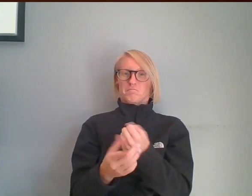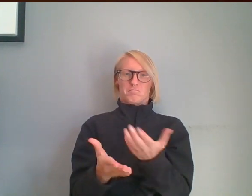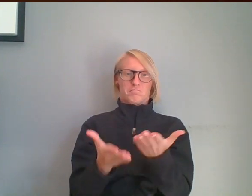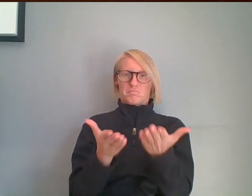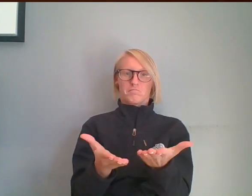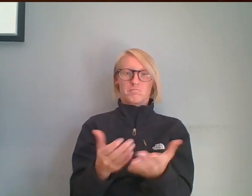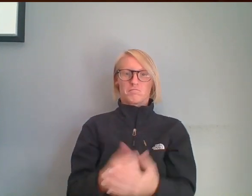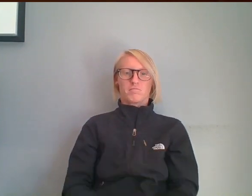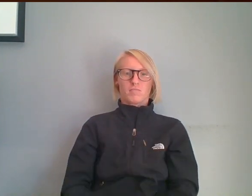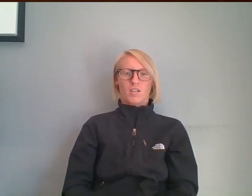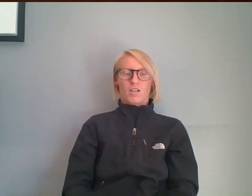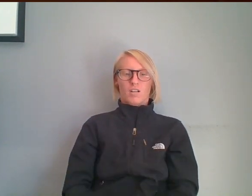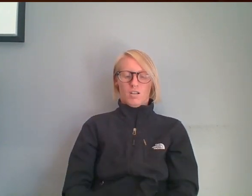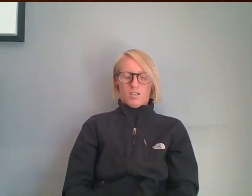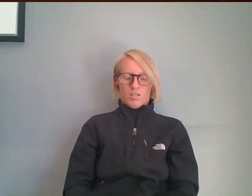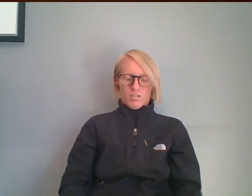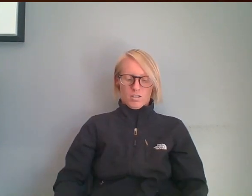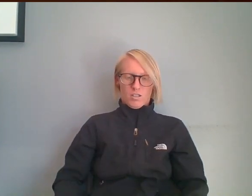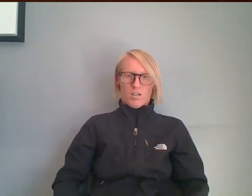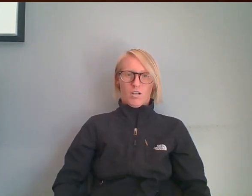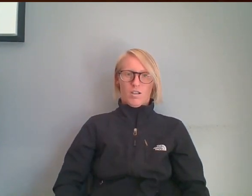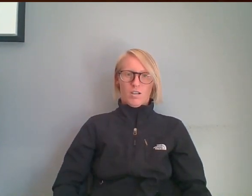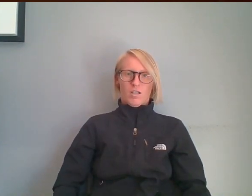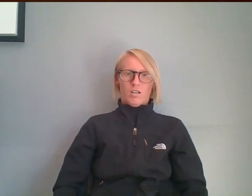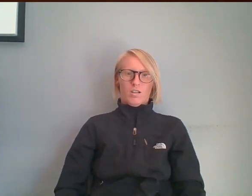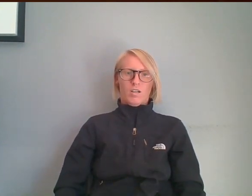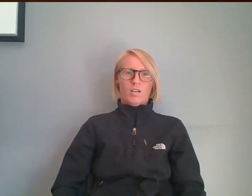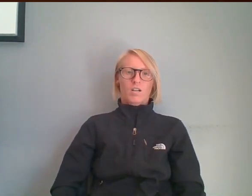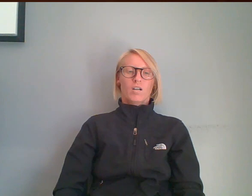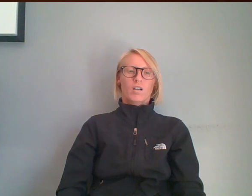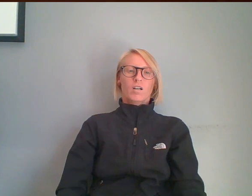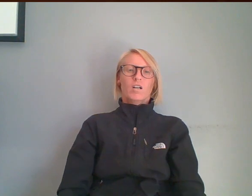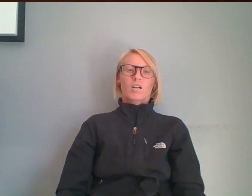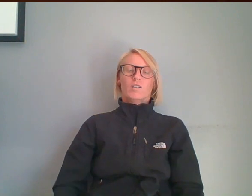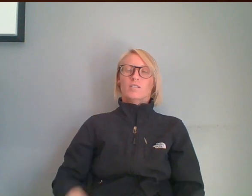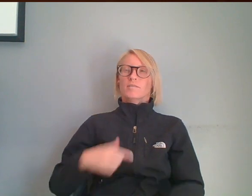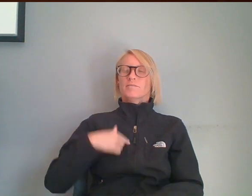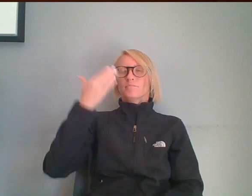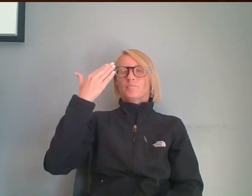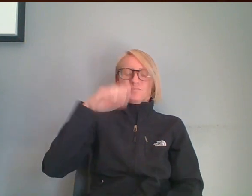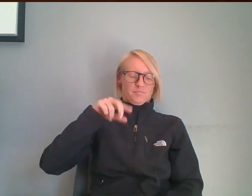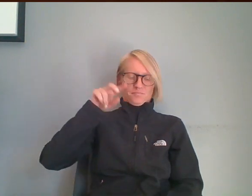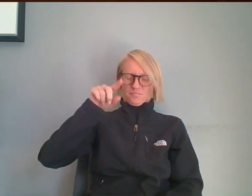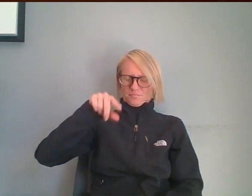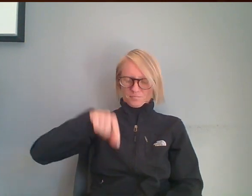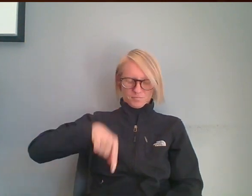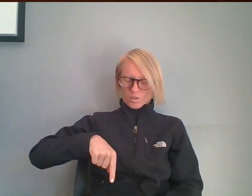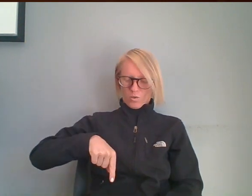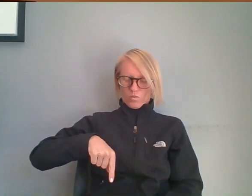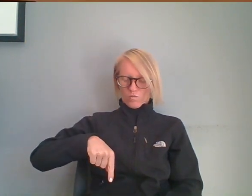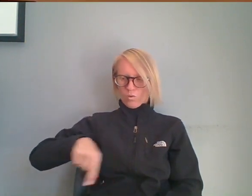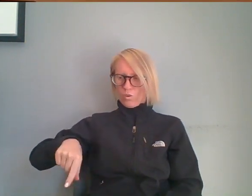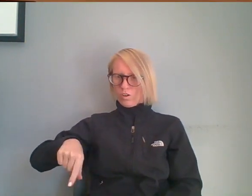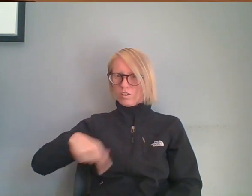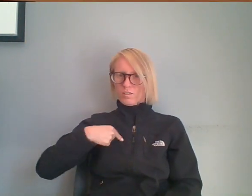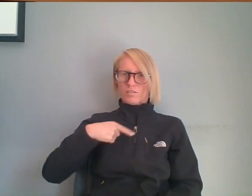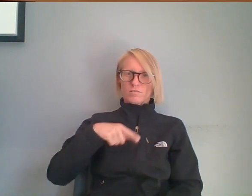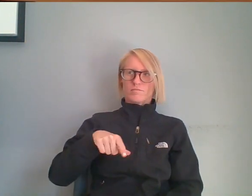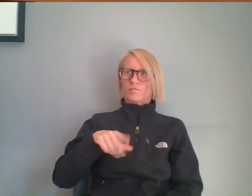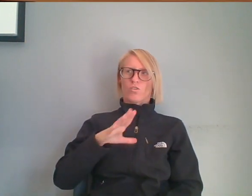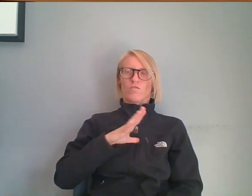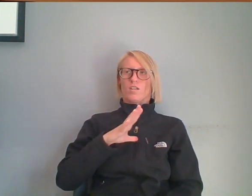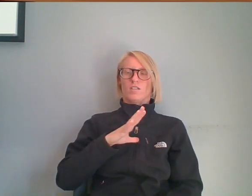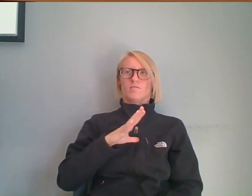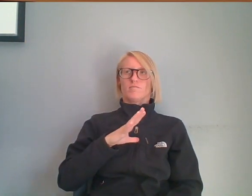you. Okay? Because I won't know what you were pointing at. You could have been pointing at the floor under the chair, and you called the floor the chair, and you were